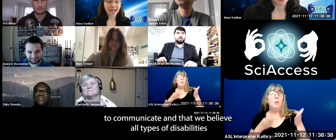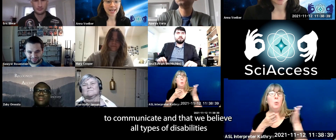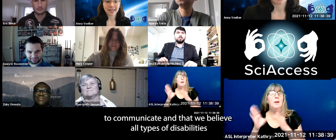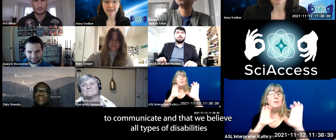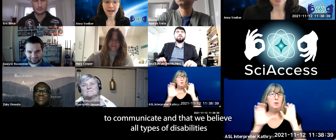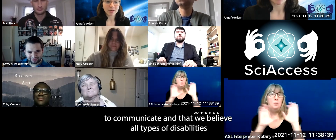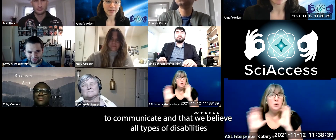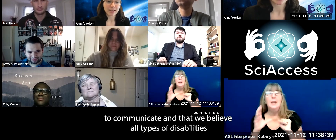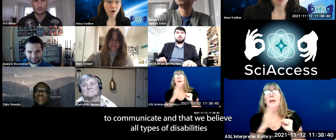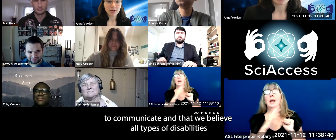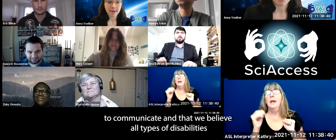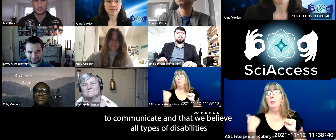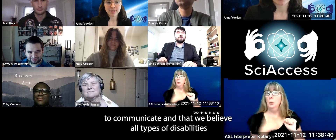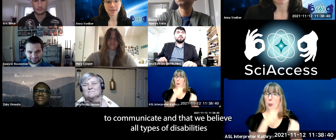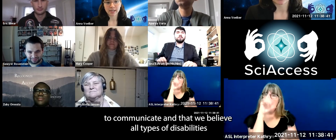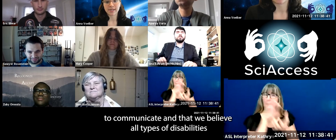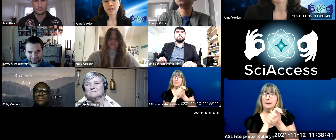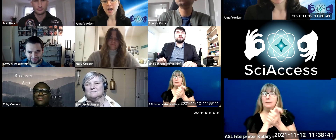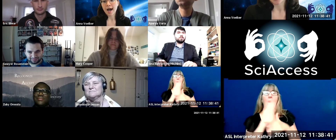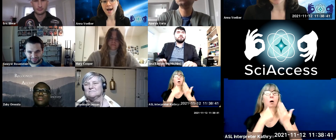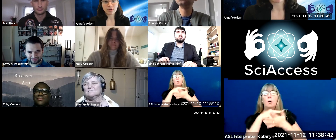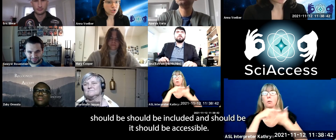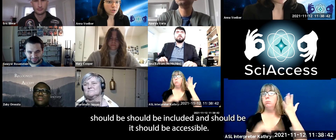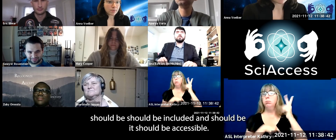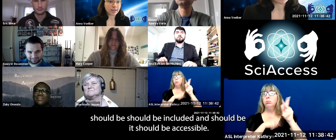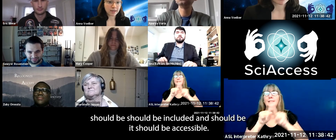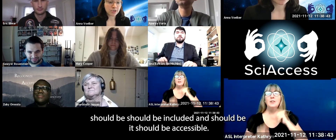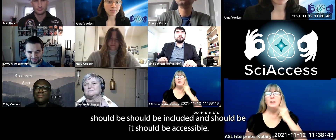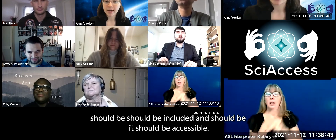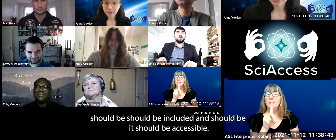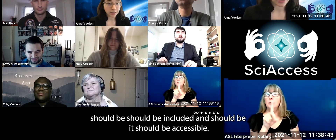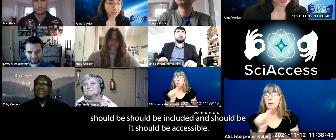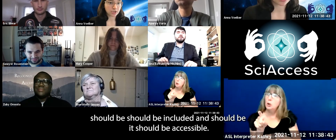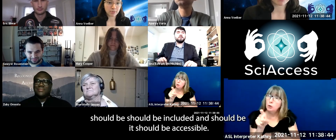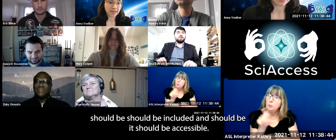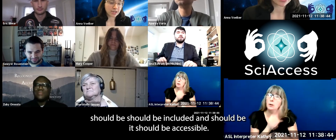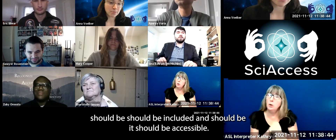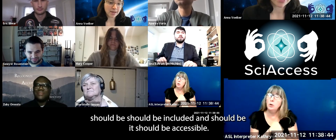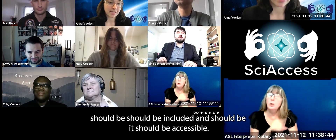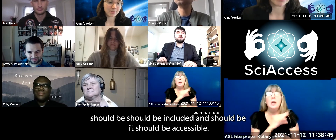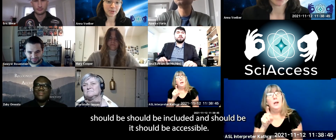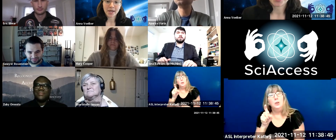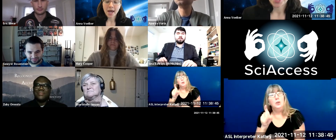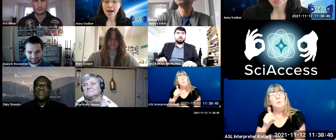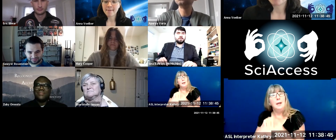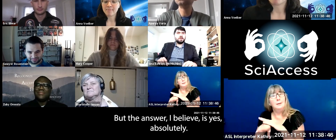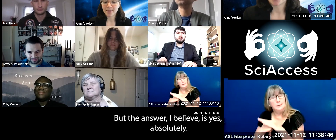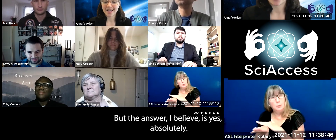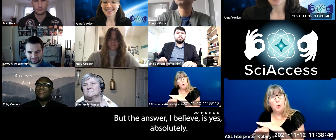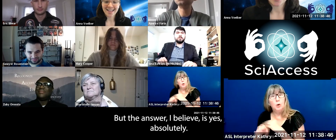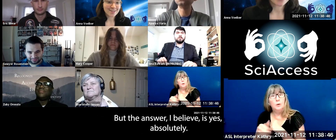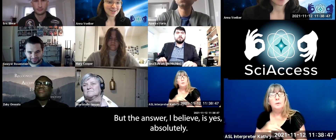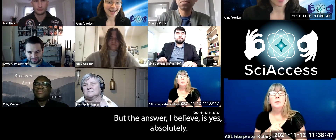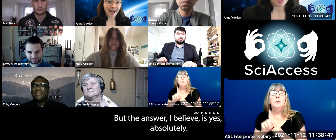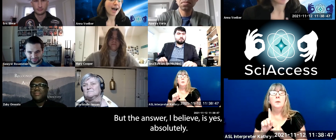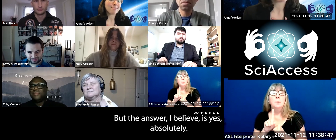communicate, and that we believe all types of disabilities should be included and it should be accessible. But